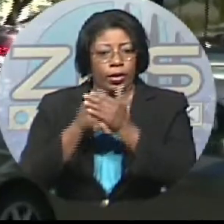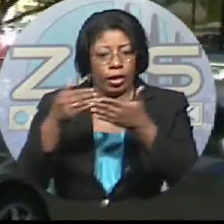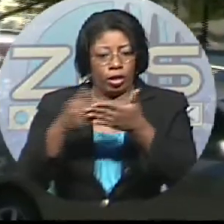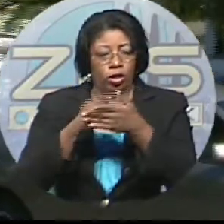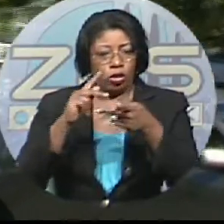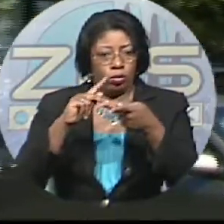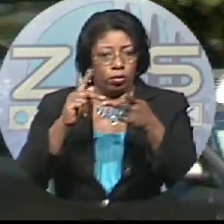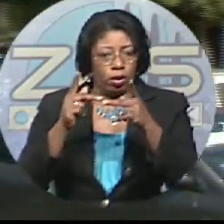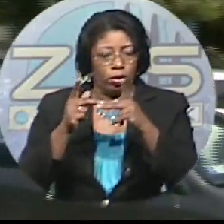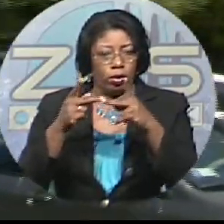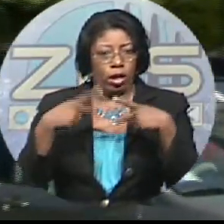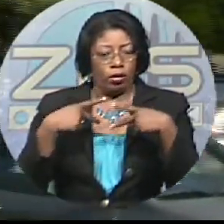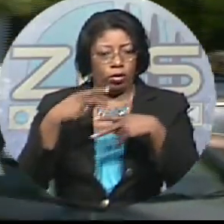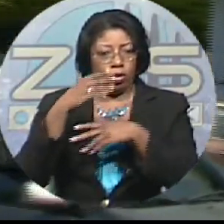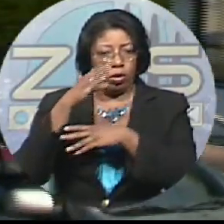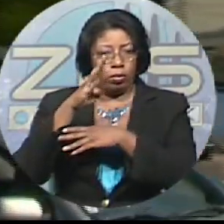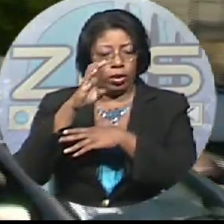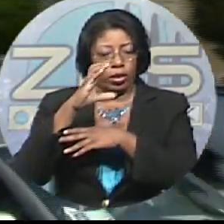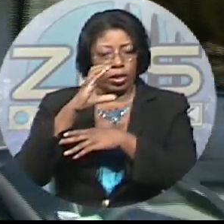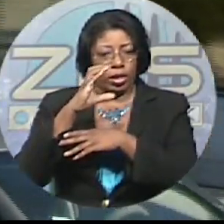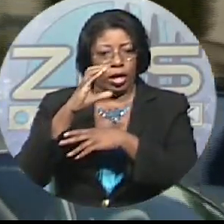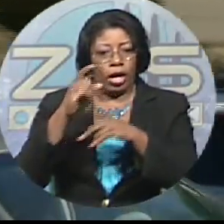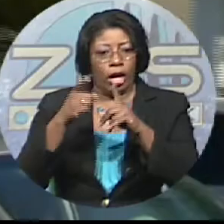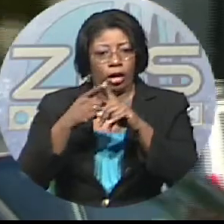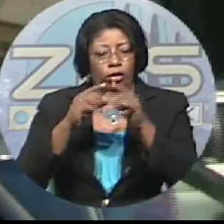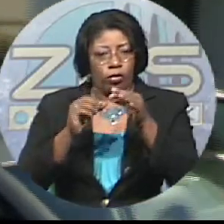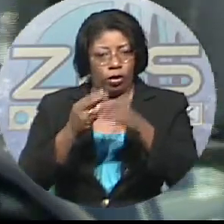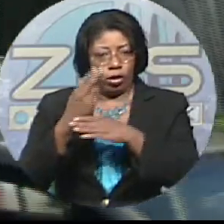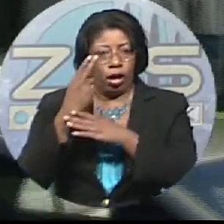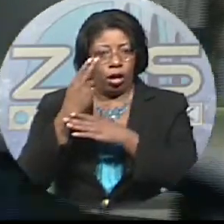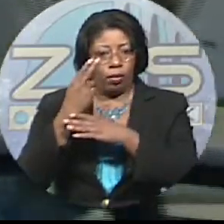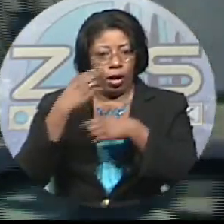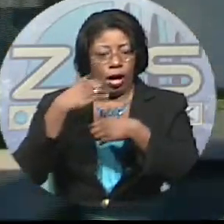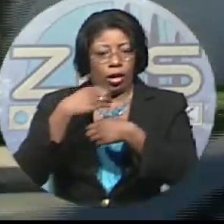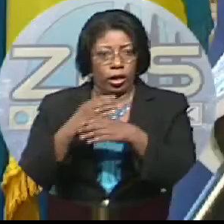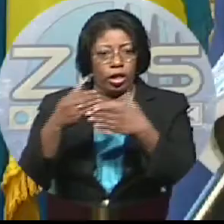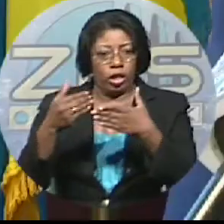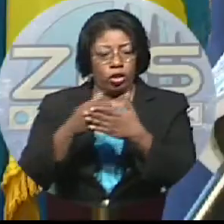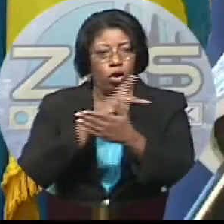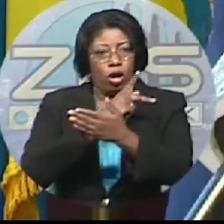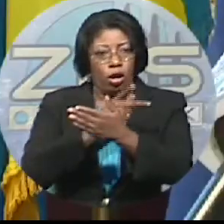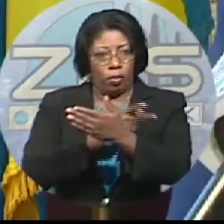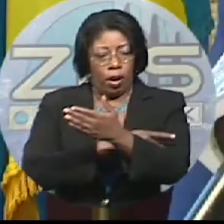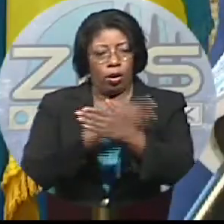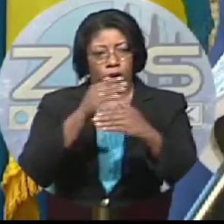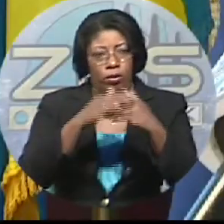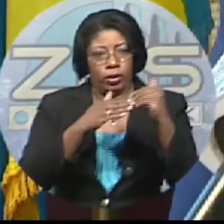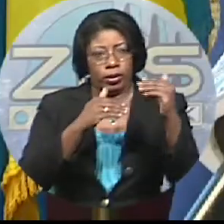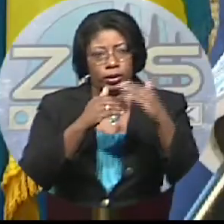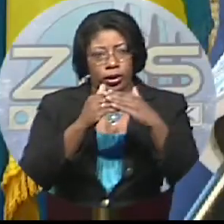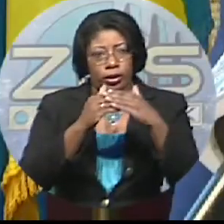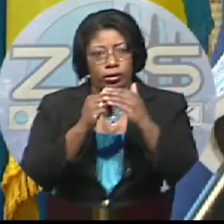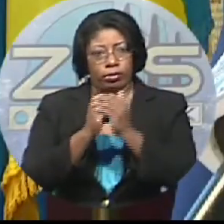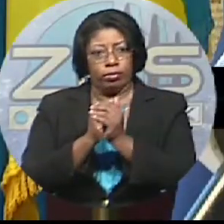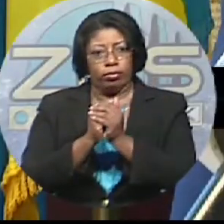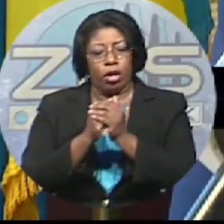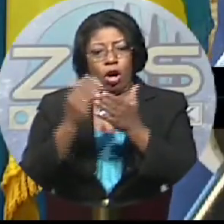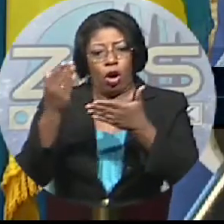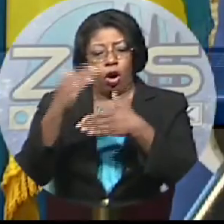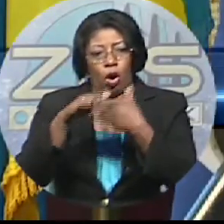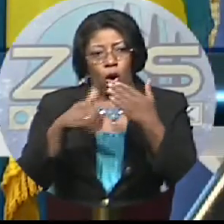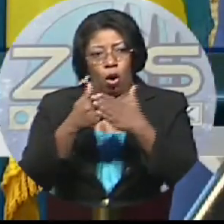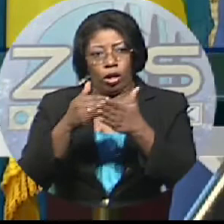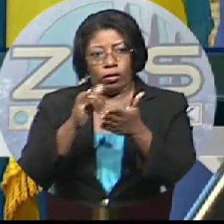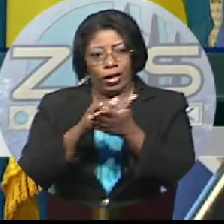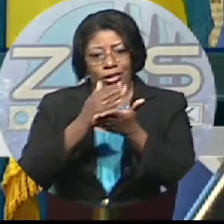for BC would have to upgrade the facility and construct a new power plant. all that is part of the negotiated